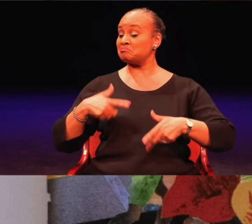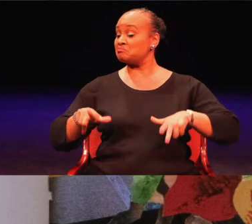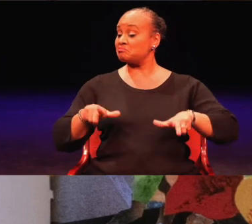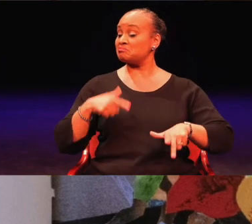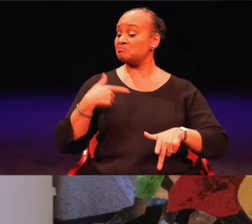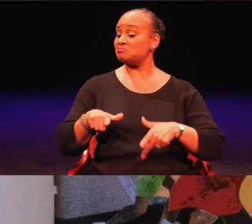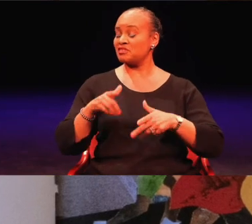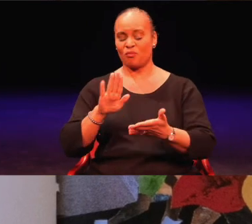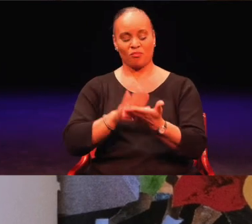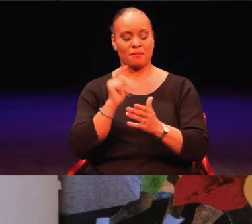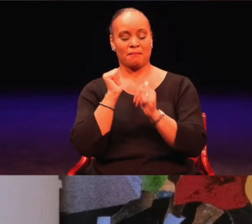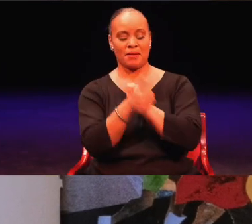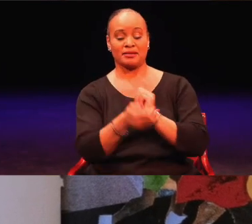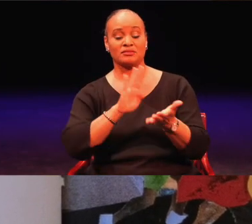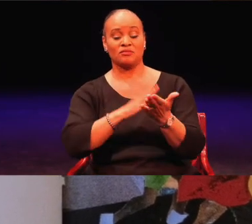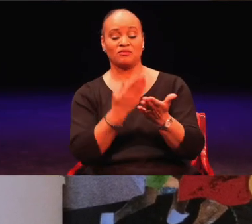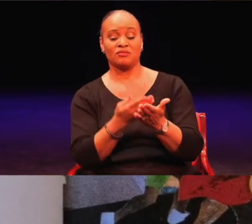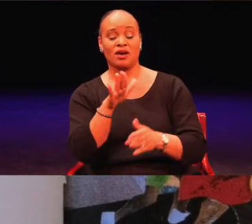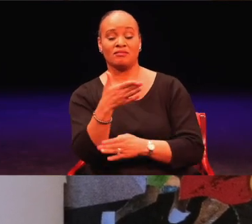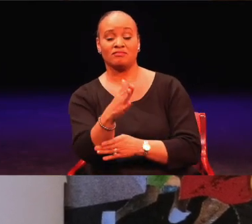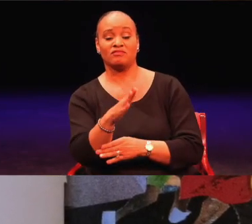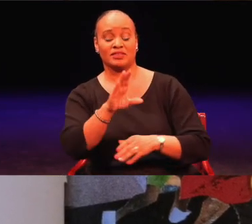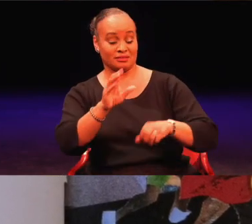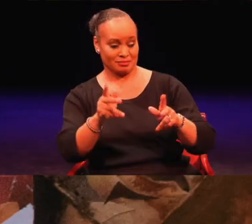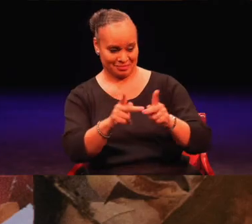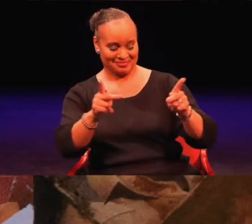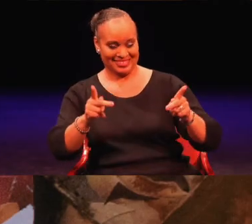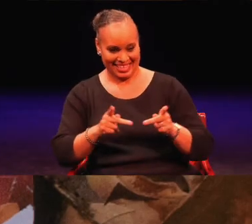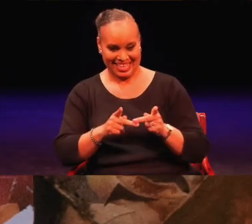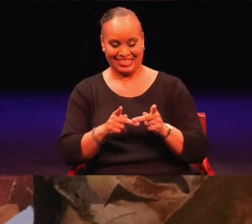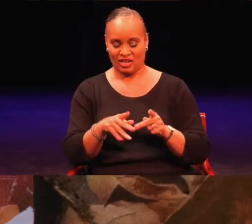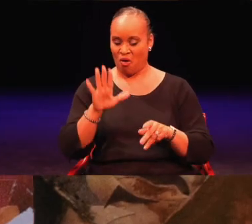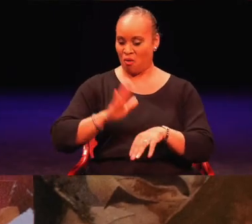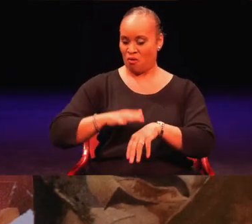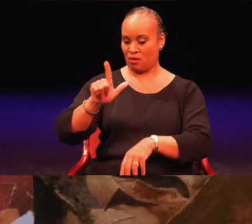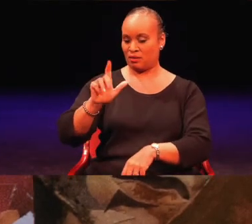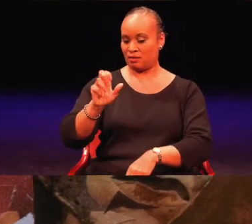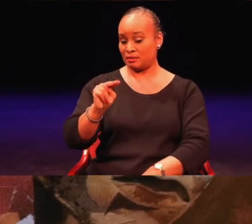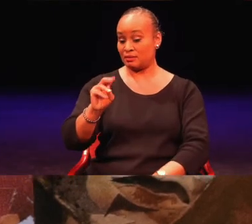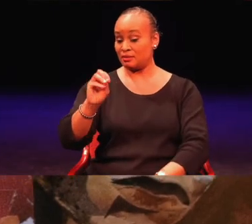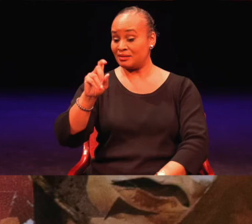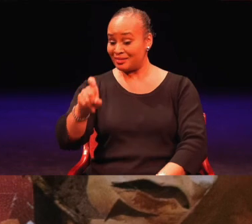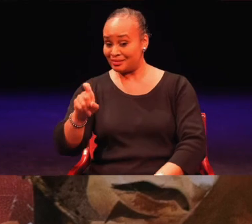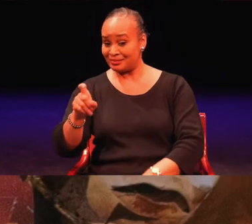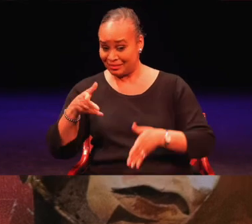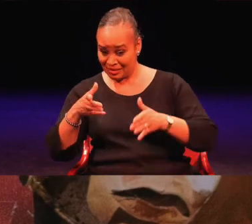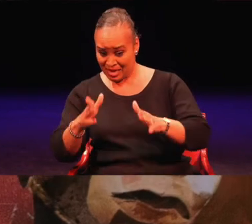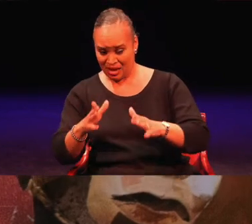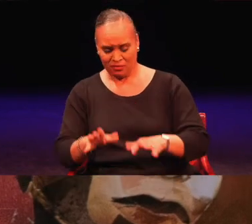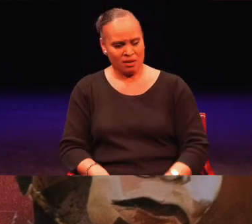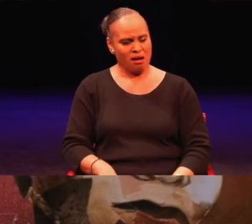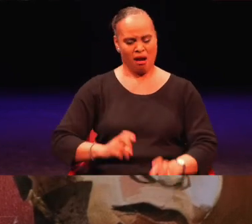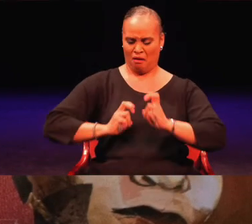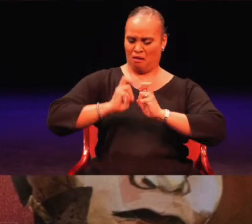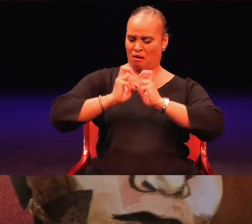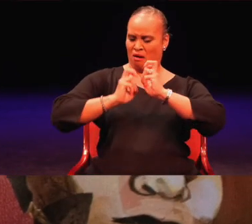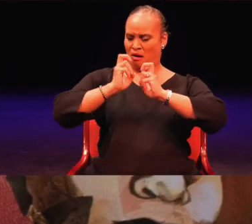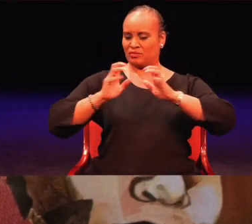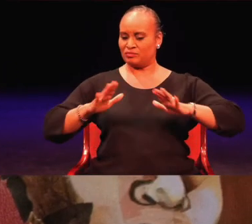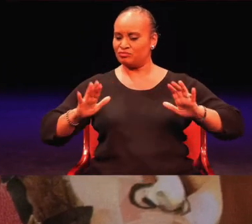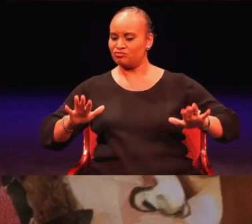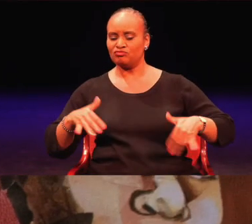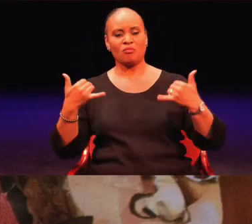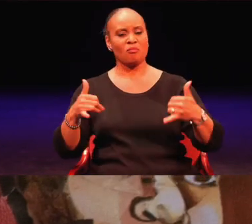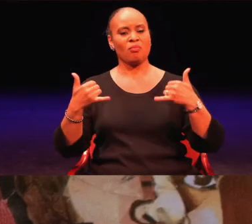on Lenox Avenue in steamy August. A carnival of children people the daytime streets, ring alivio